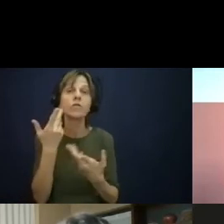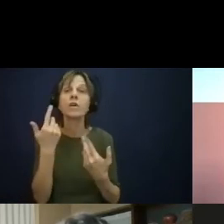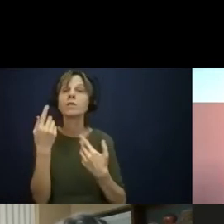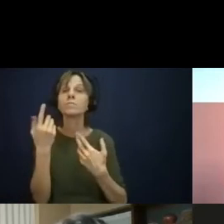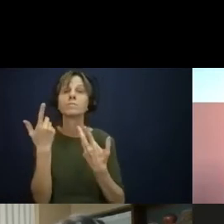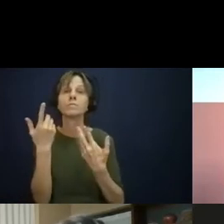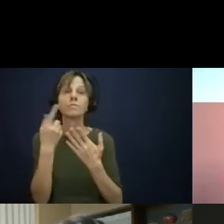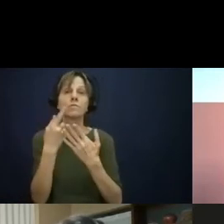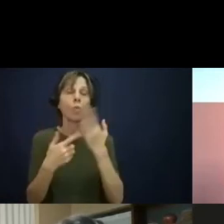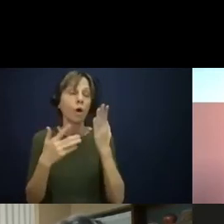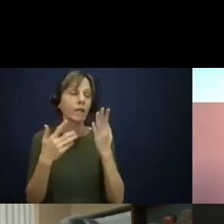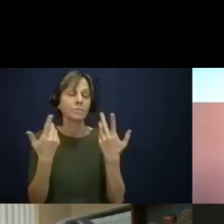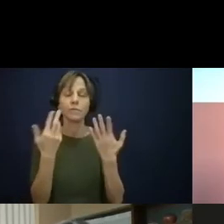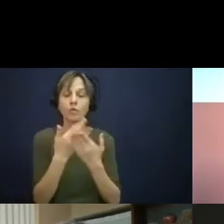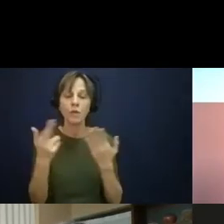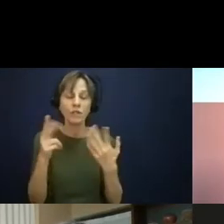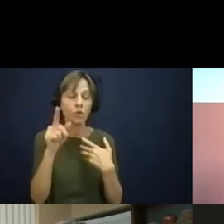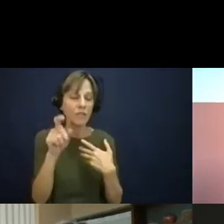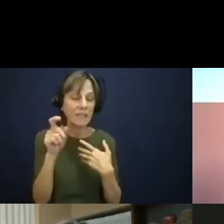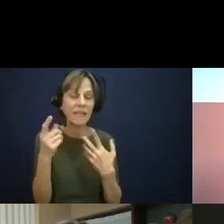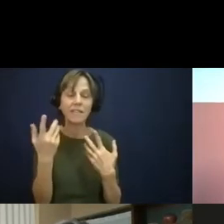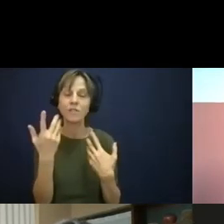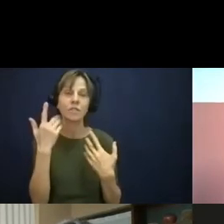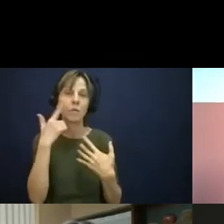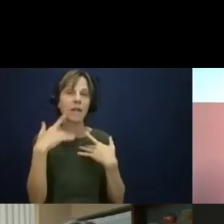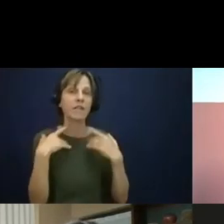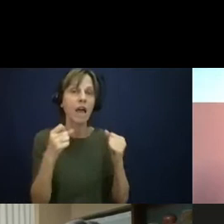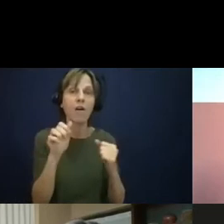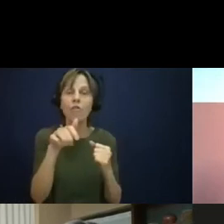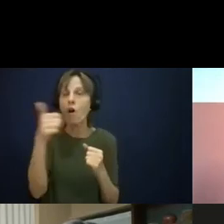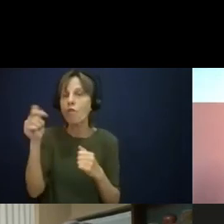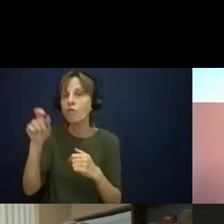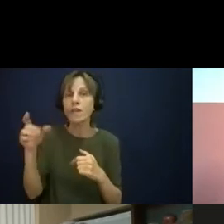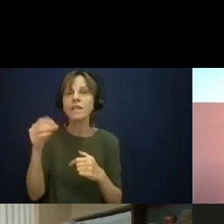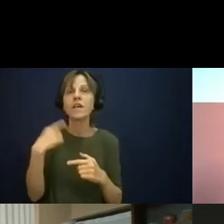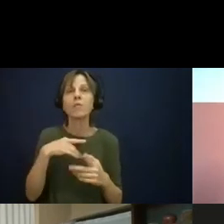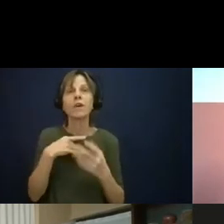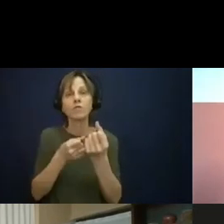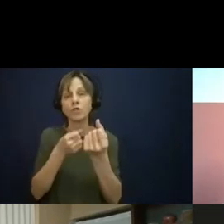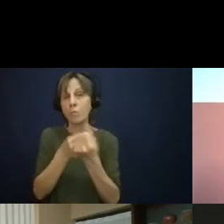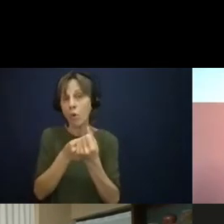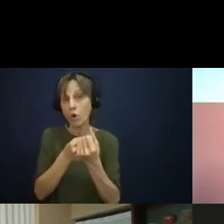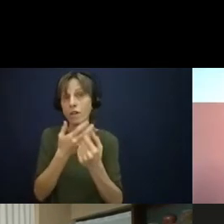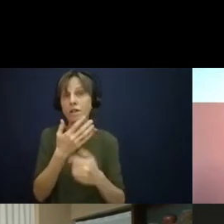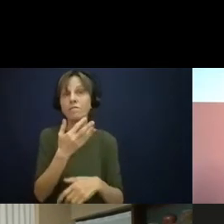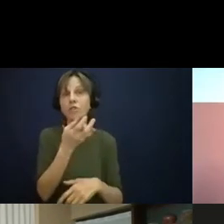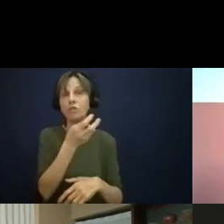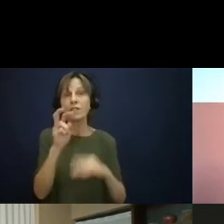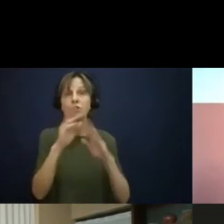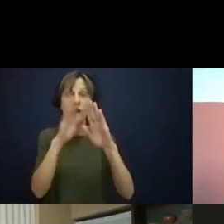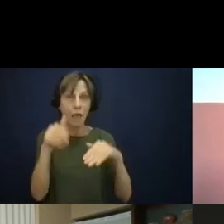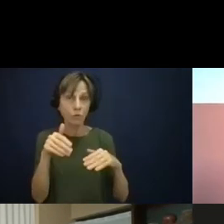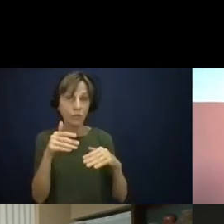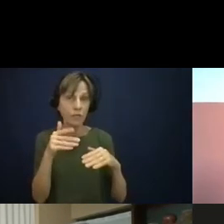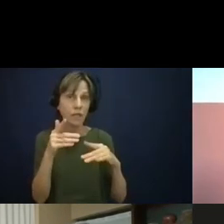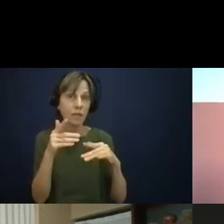other needs. And then we also have a supportive transitional housing facility with 8 dedicated beds, and the house can accommodate people